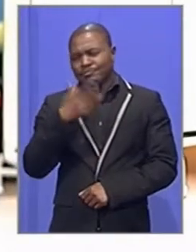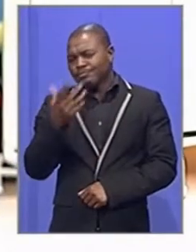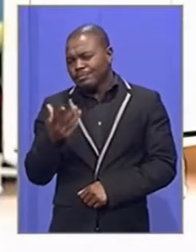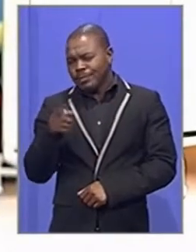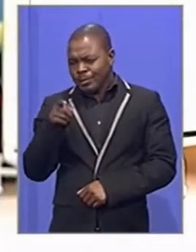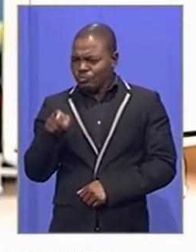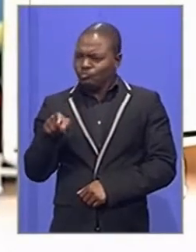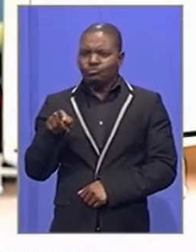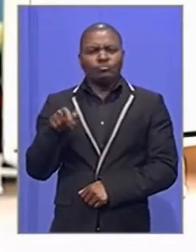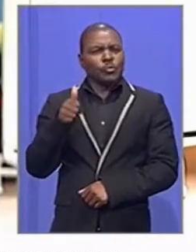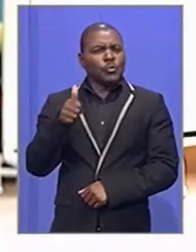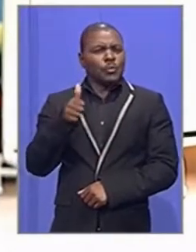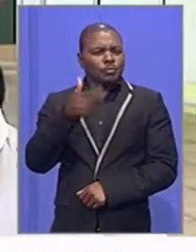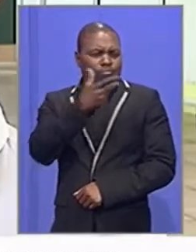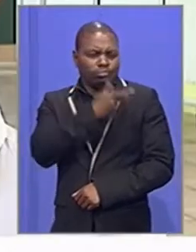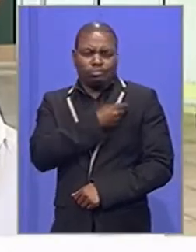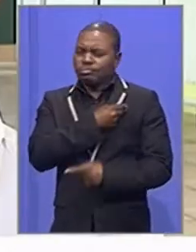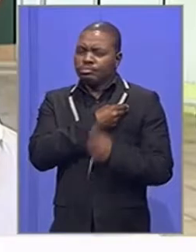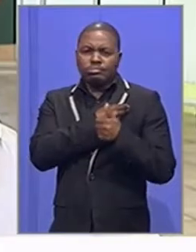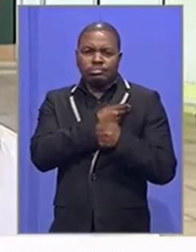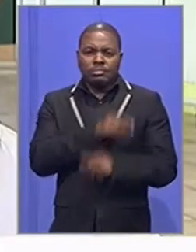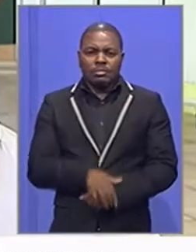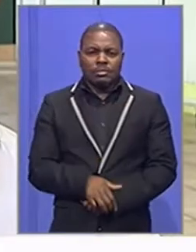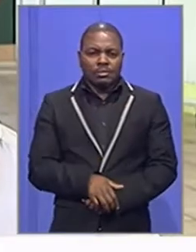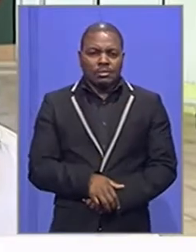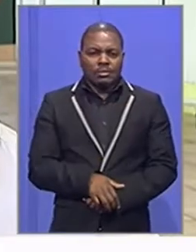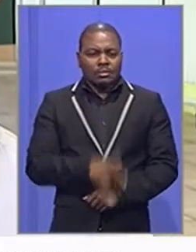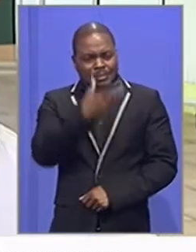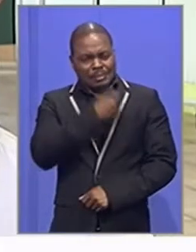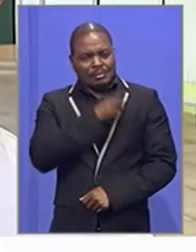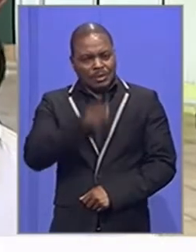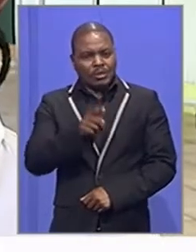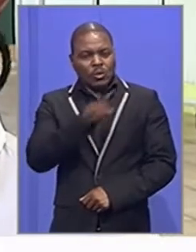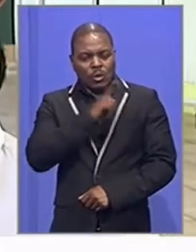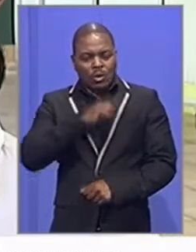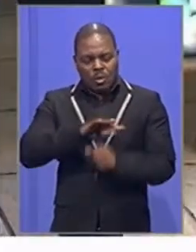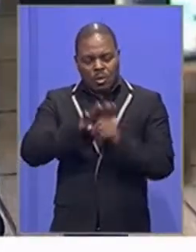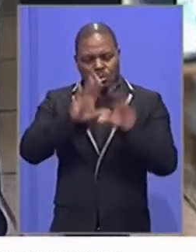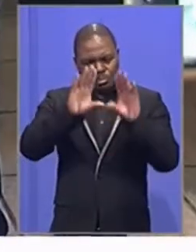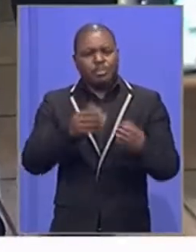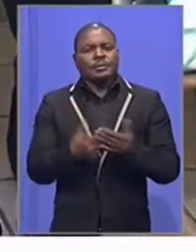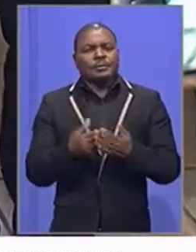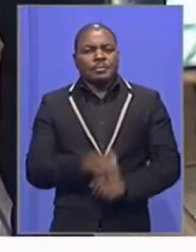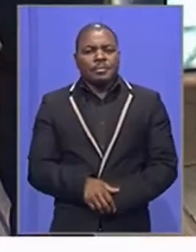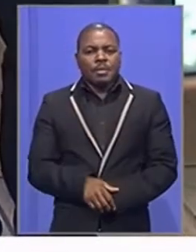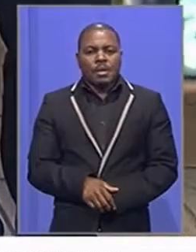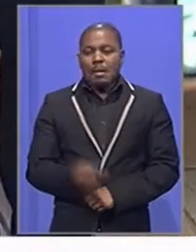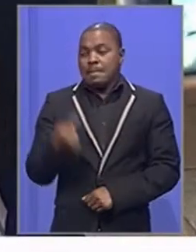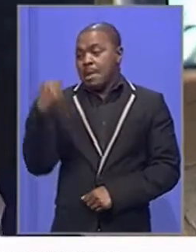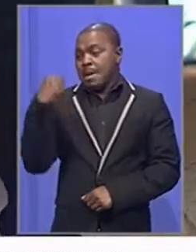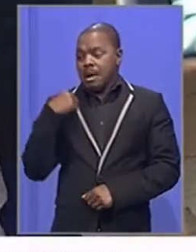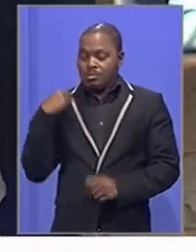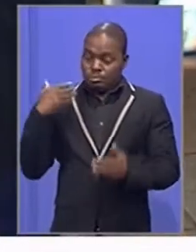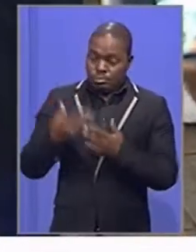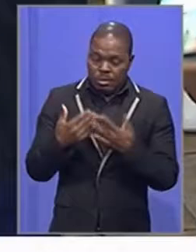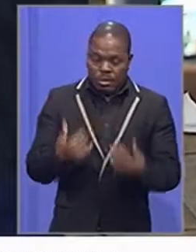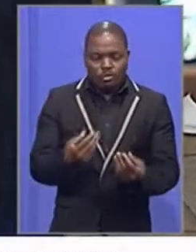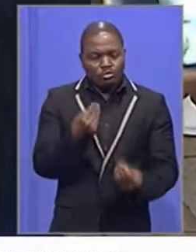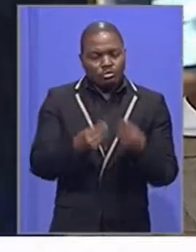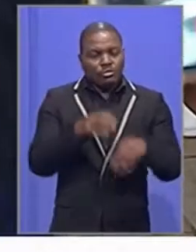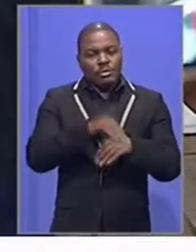good to take vaccine. Let's get vaccinated so that we can end coronavirus. Go tloga maobane, bana ba magareng